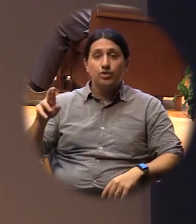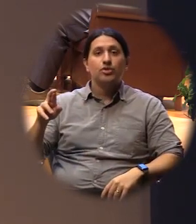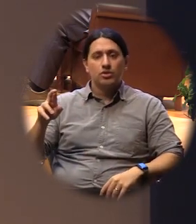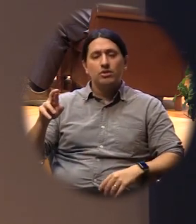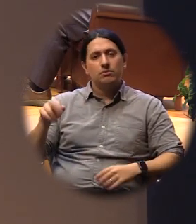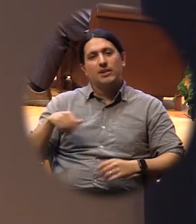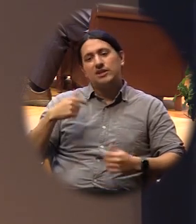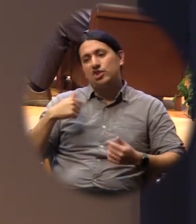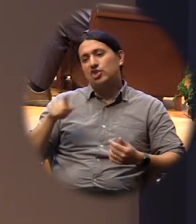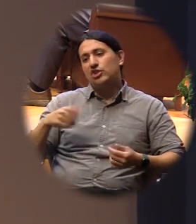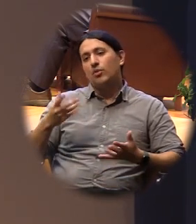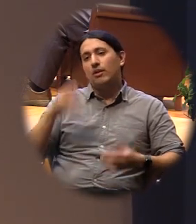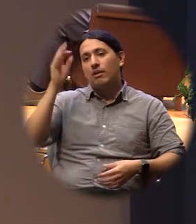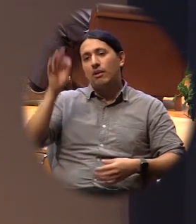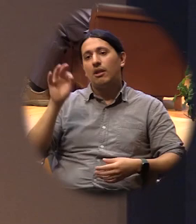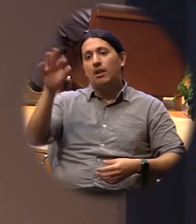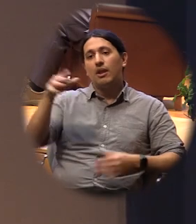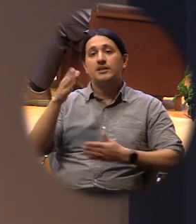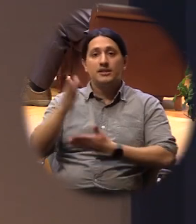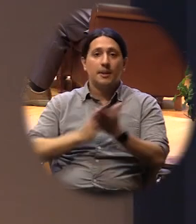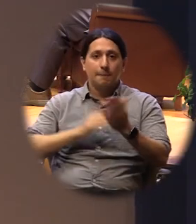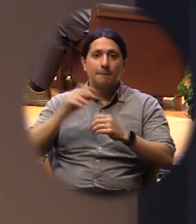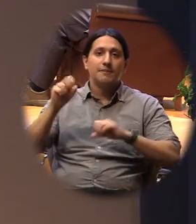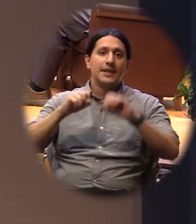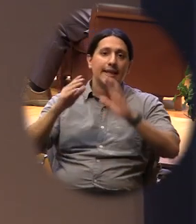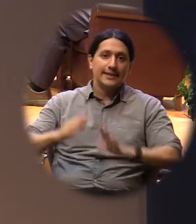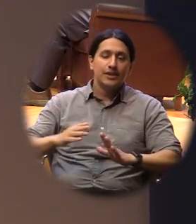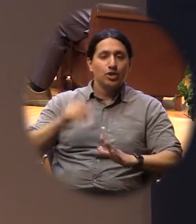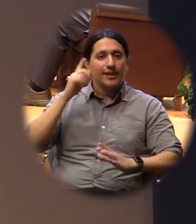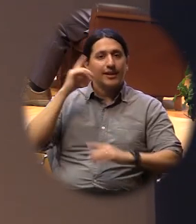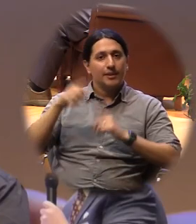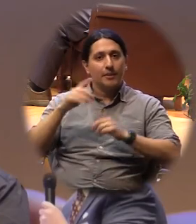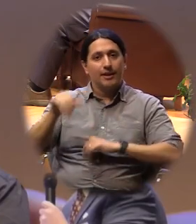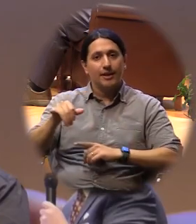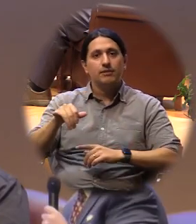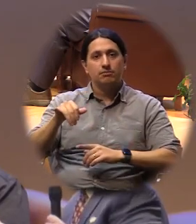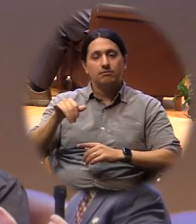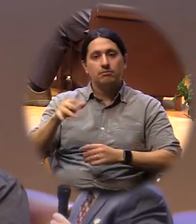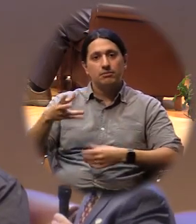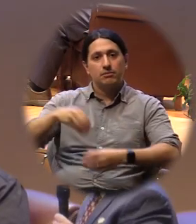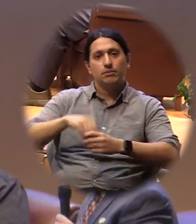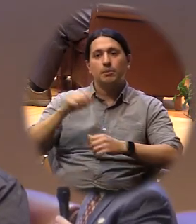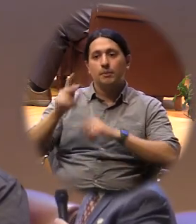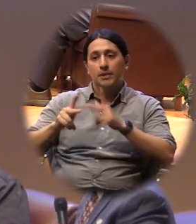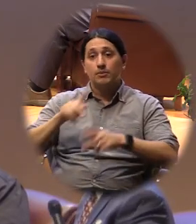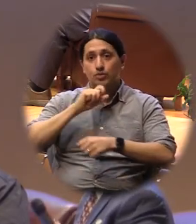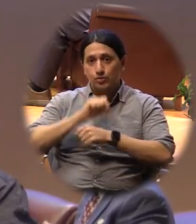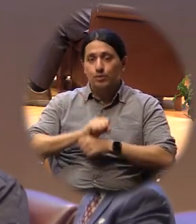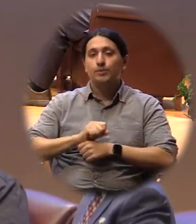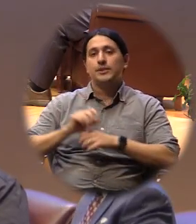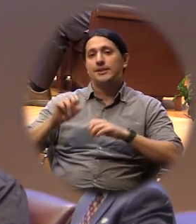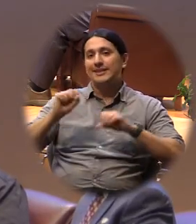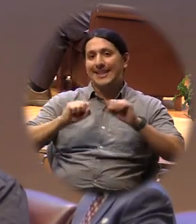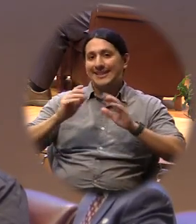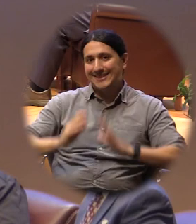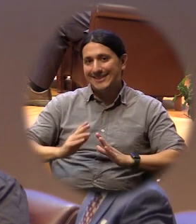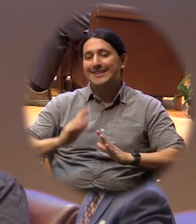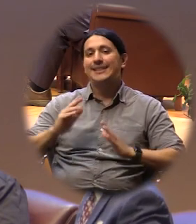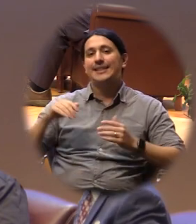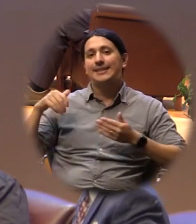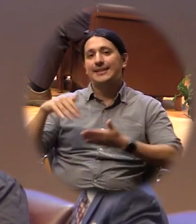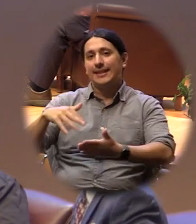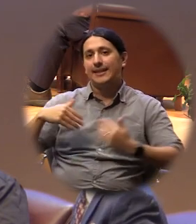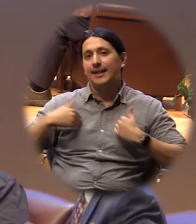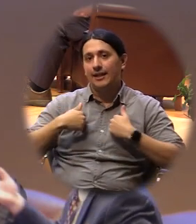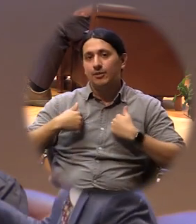thinking about, including people who study animals. And it's a fascinating question. Well, and I think, again, I want to know